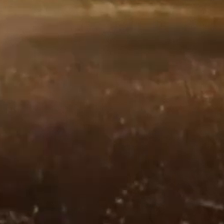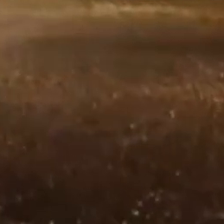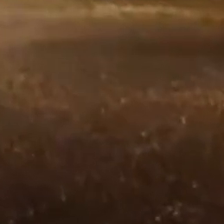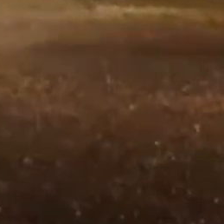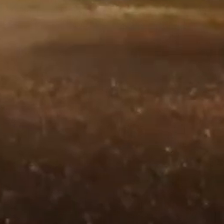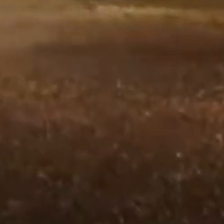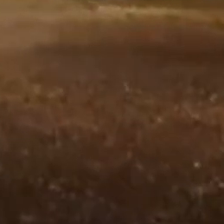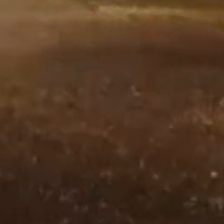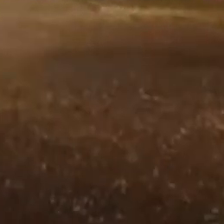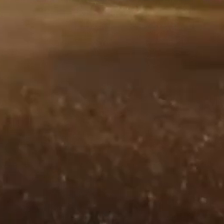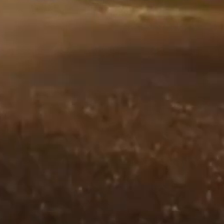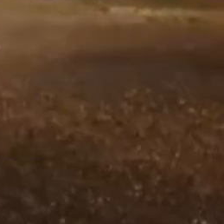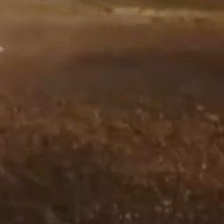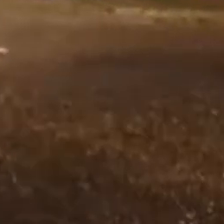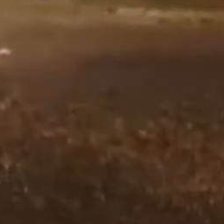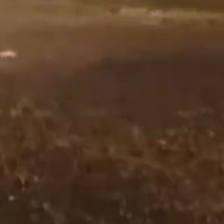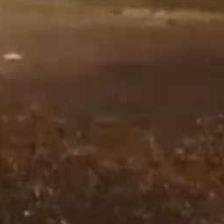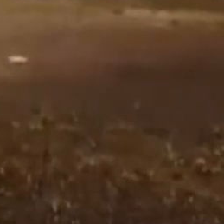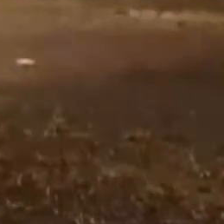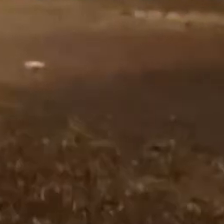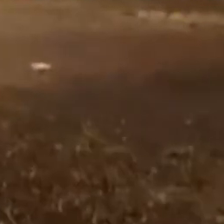I see. I close my mouth before I sneeze.